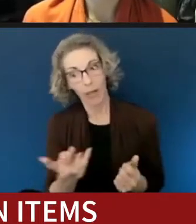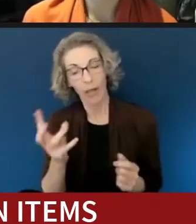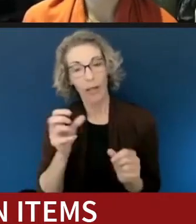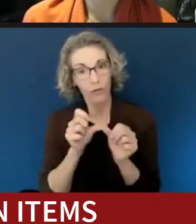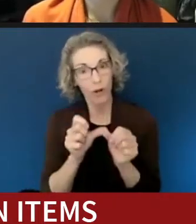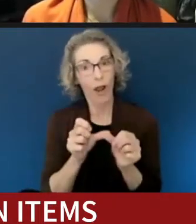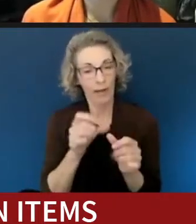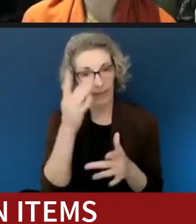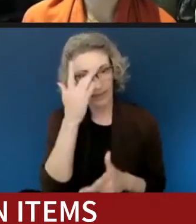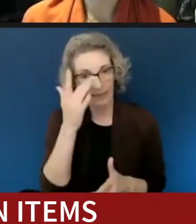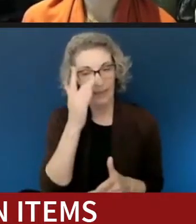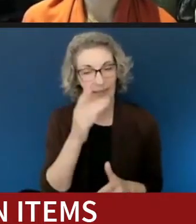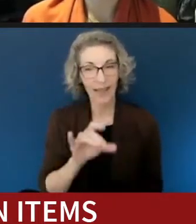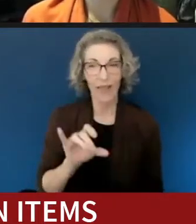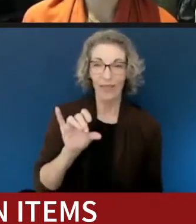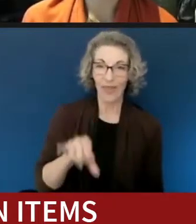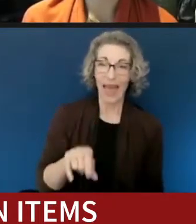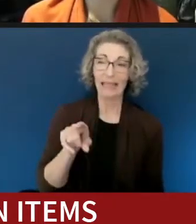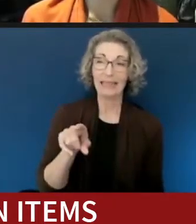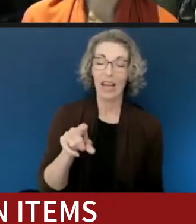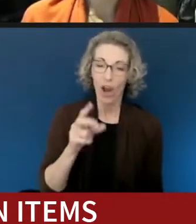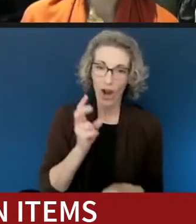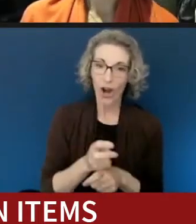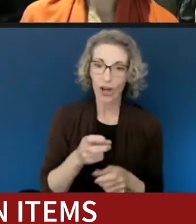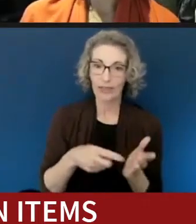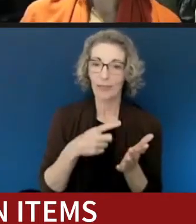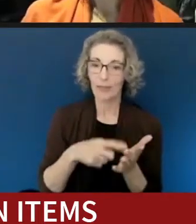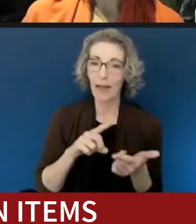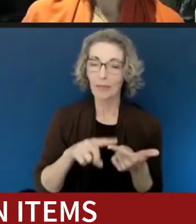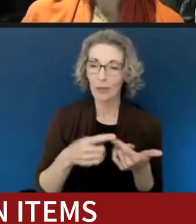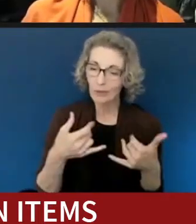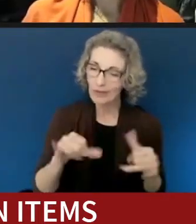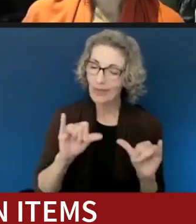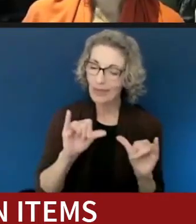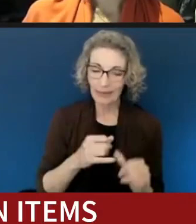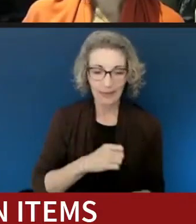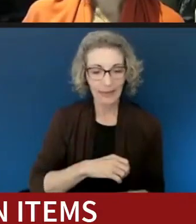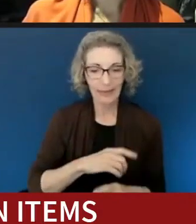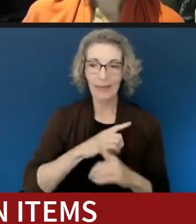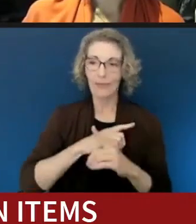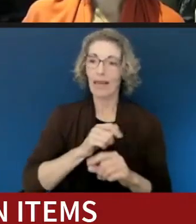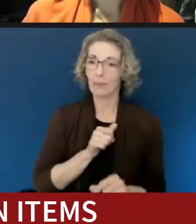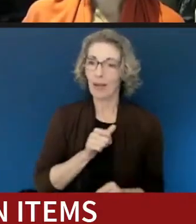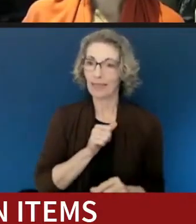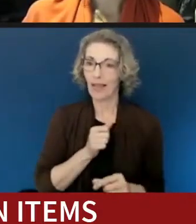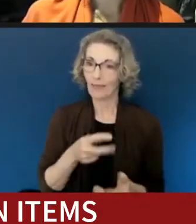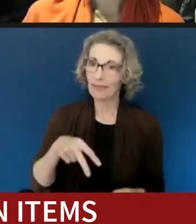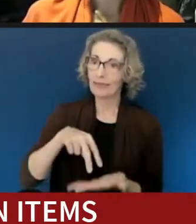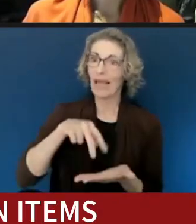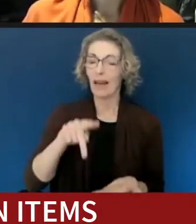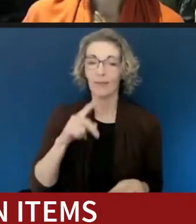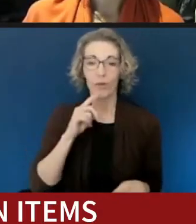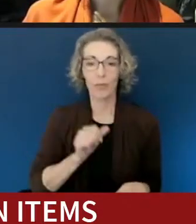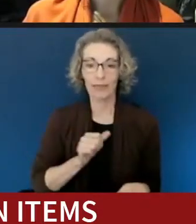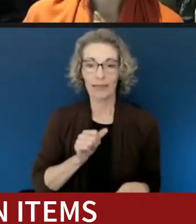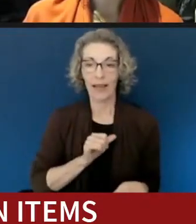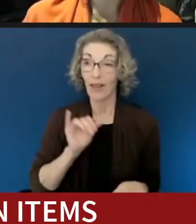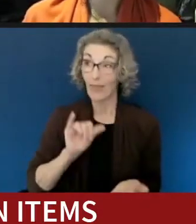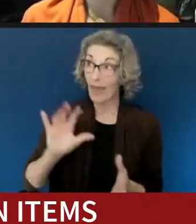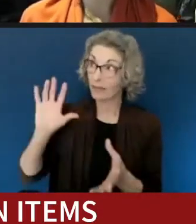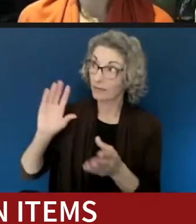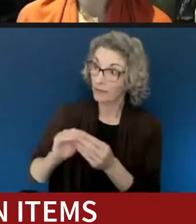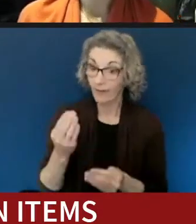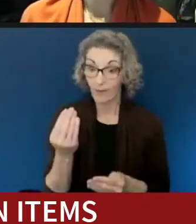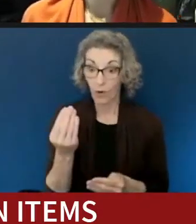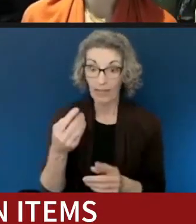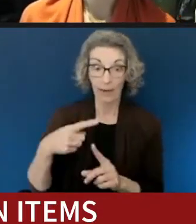sometimes to still try to like stand up for myself. And it's been 14 plus years of being chronically ill, but